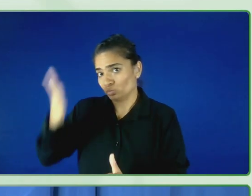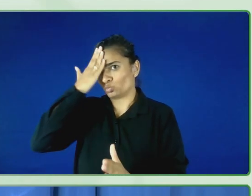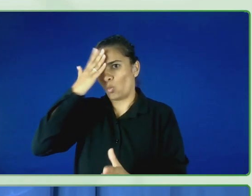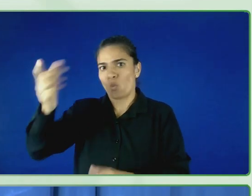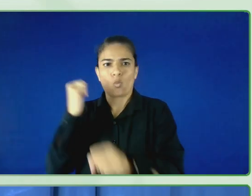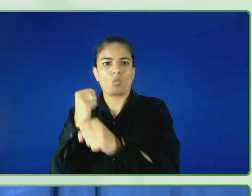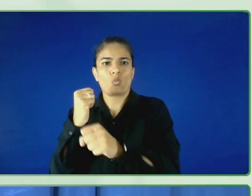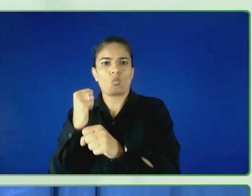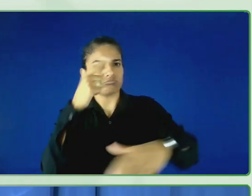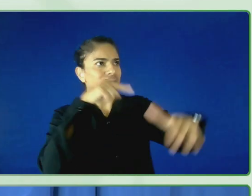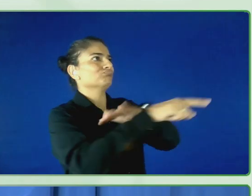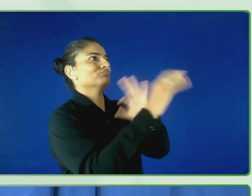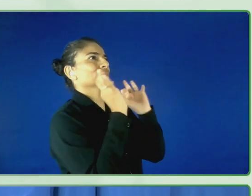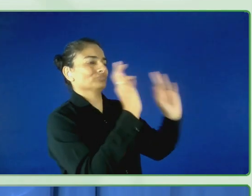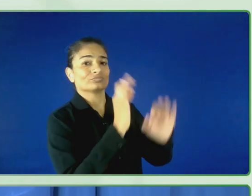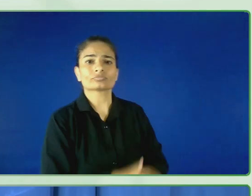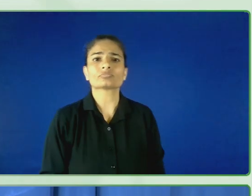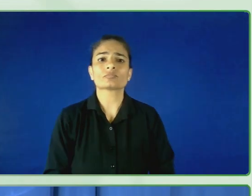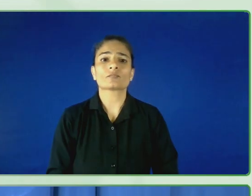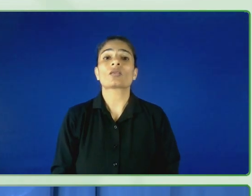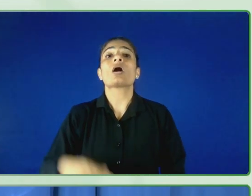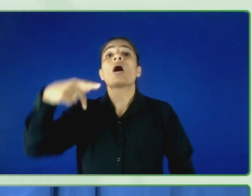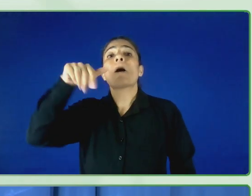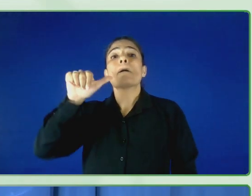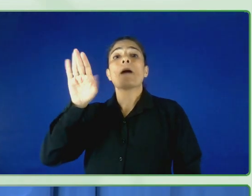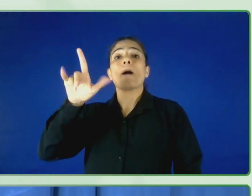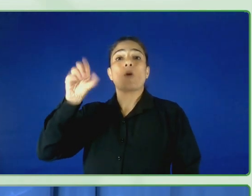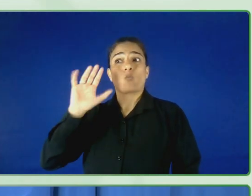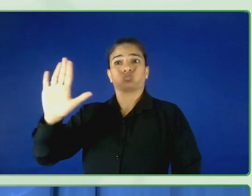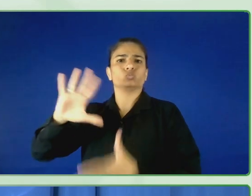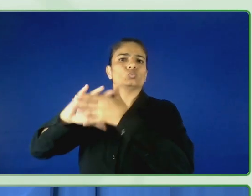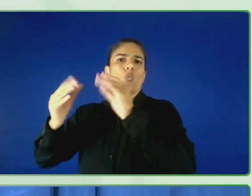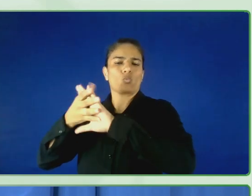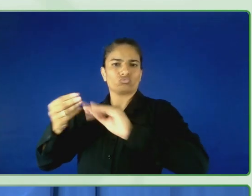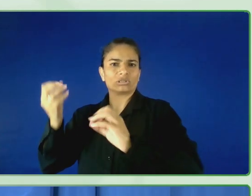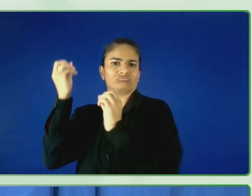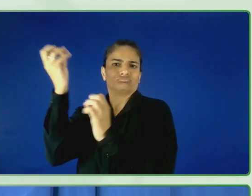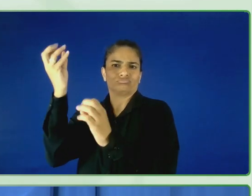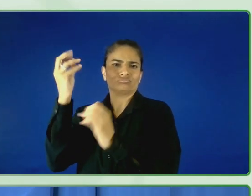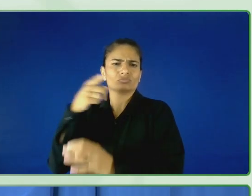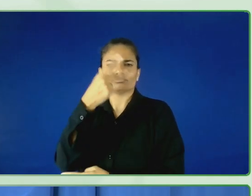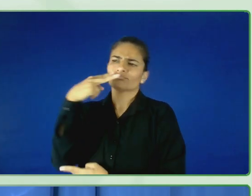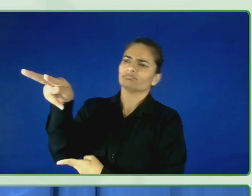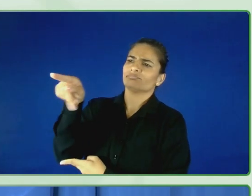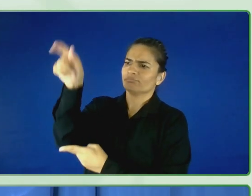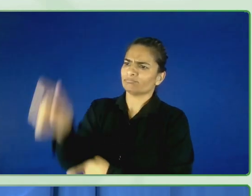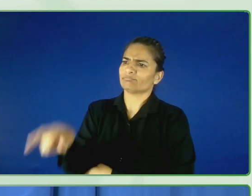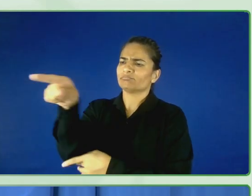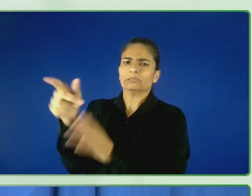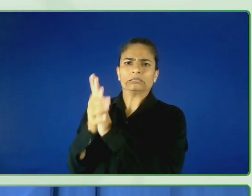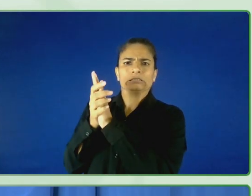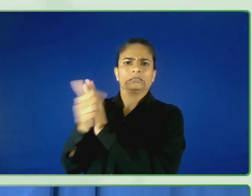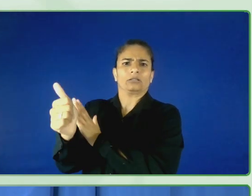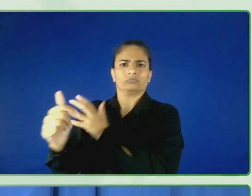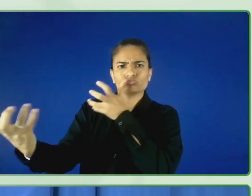this person can thrive. And Pablo has been working for Accenture for the last 3 years based on having the right